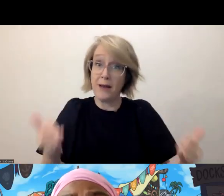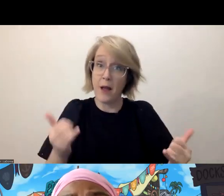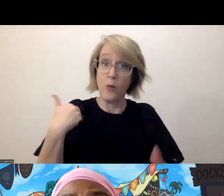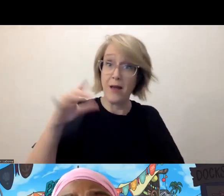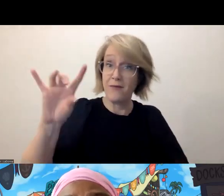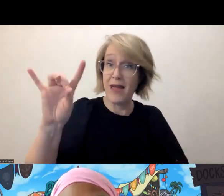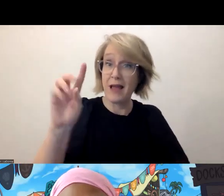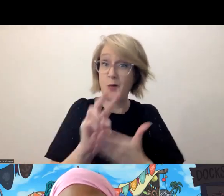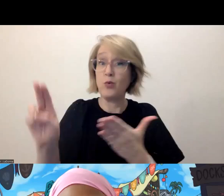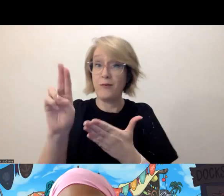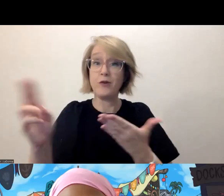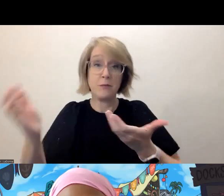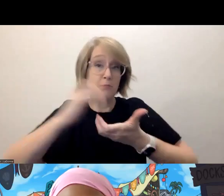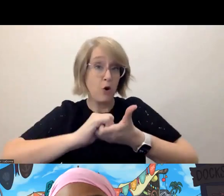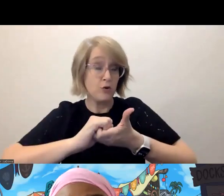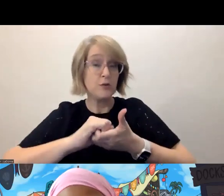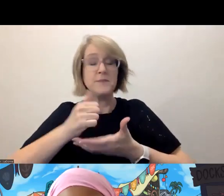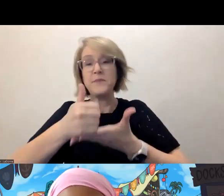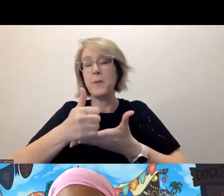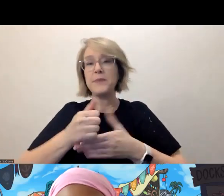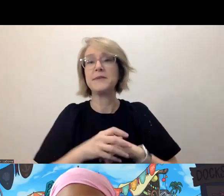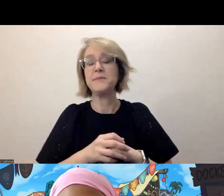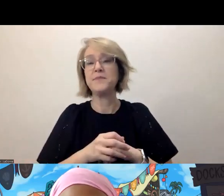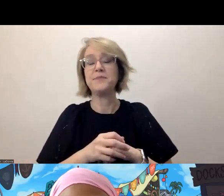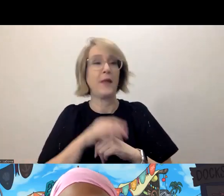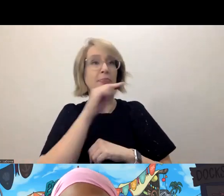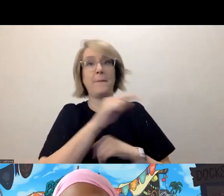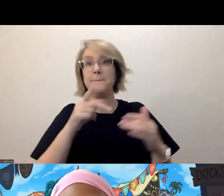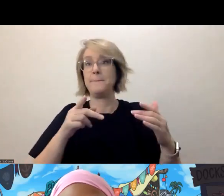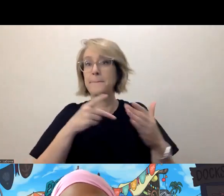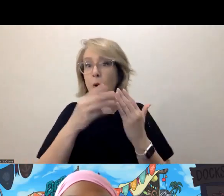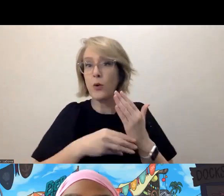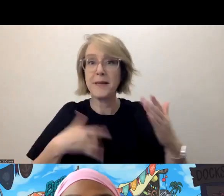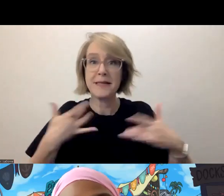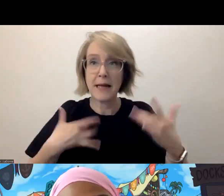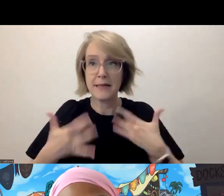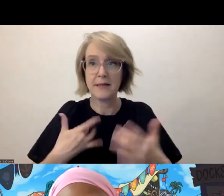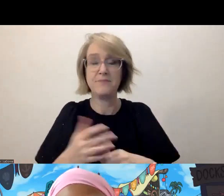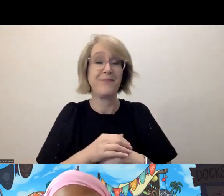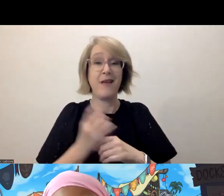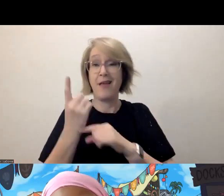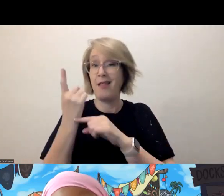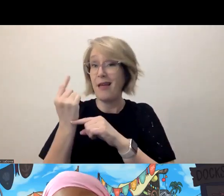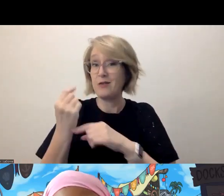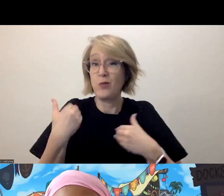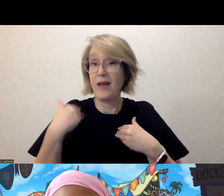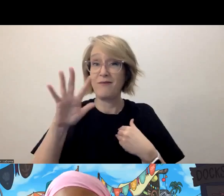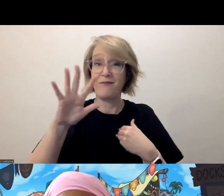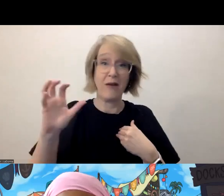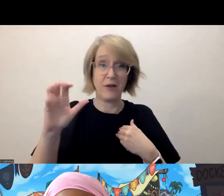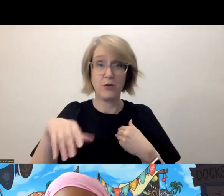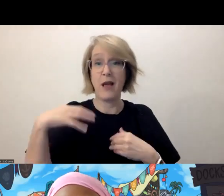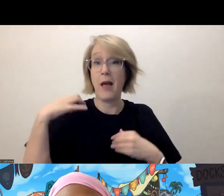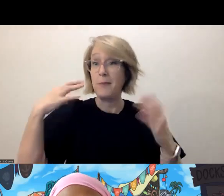partnerships. And to give you an idea about how exciting this program has been, and we hope to expand it, last year we had 500 applicants